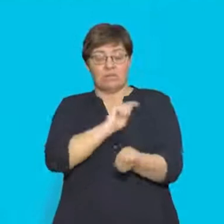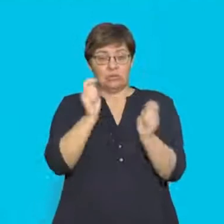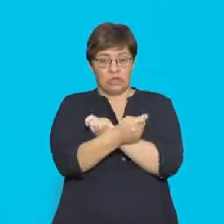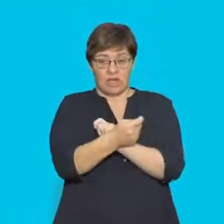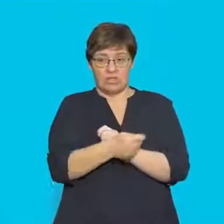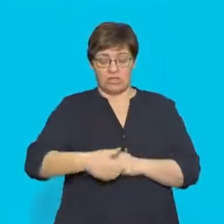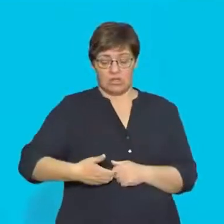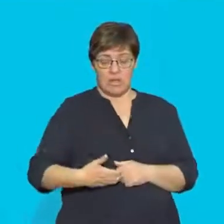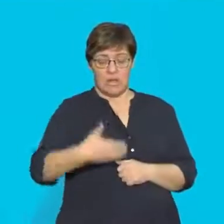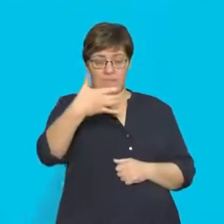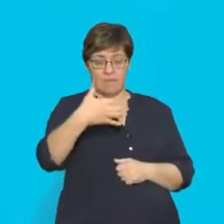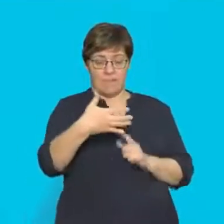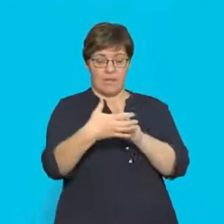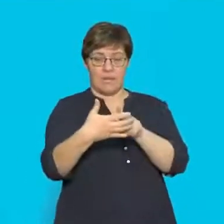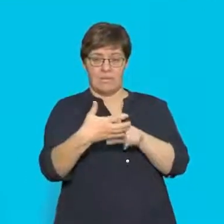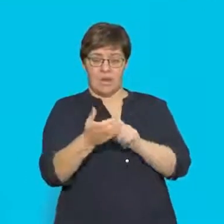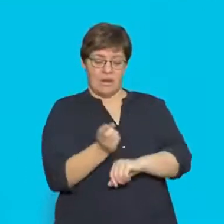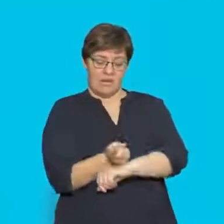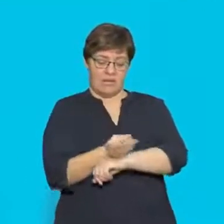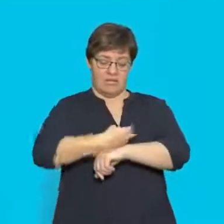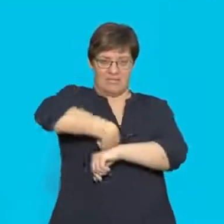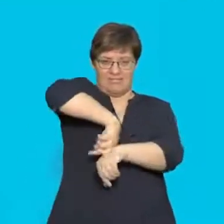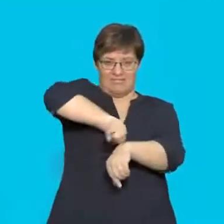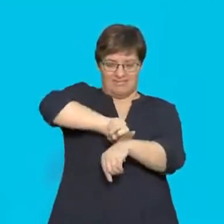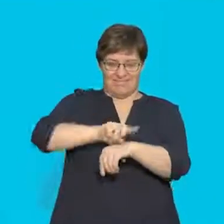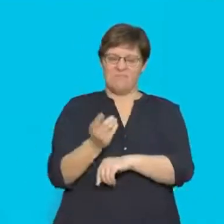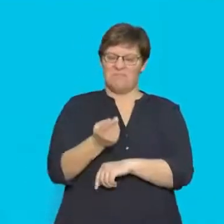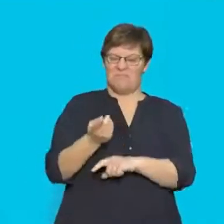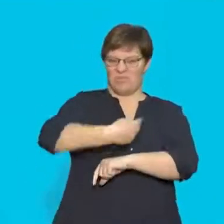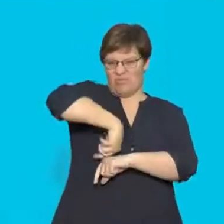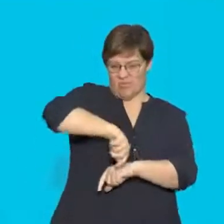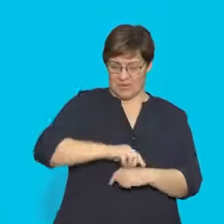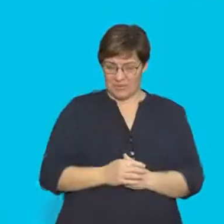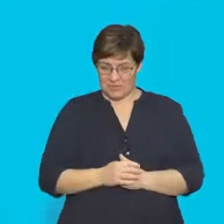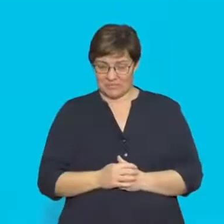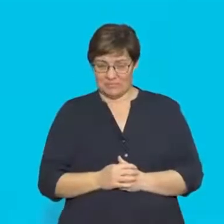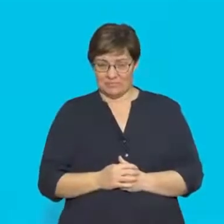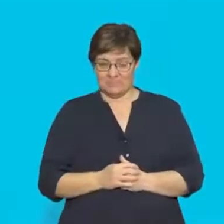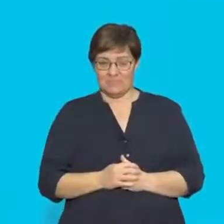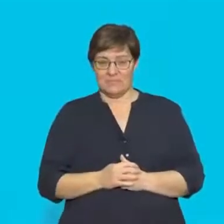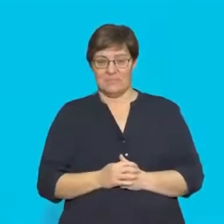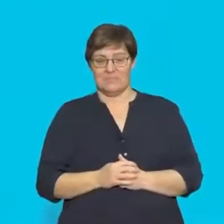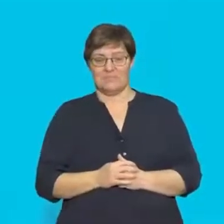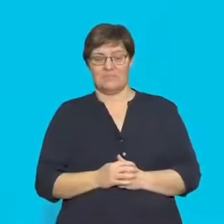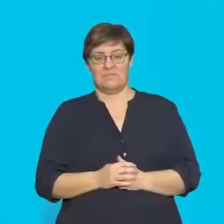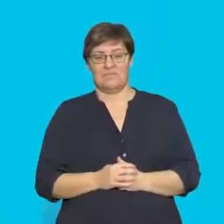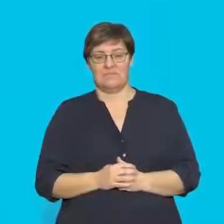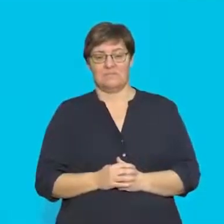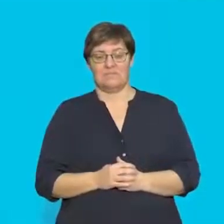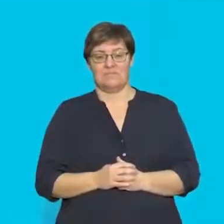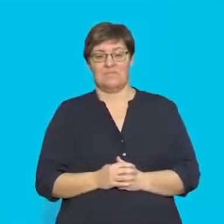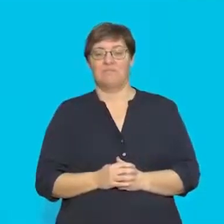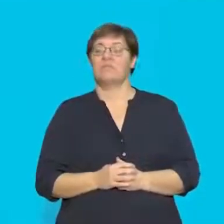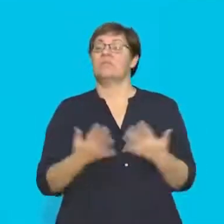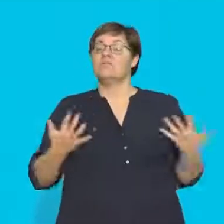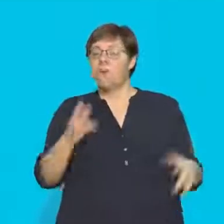direction of the current, it's now going up and the direction of the field is in the opposite